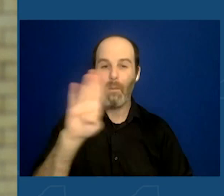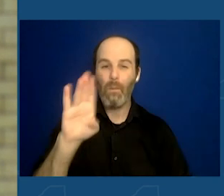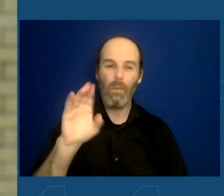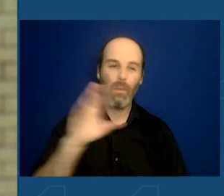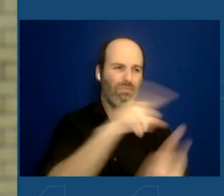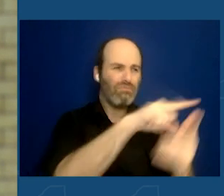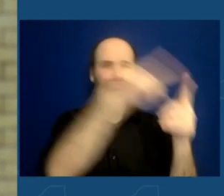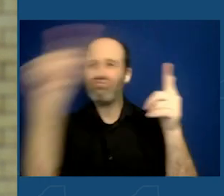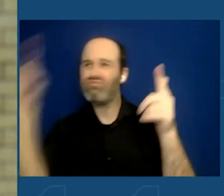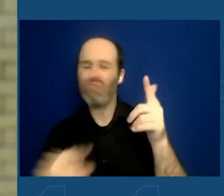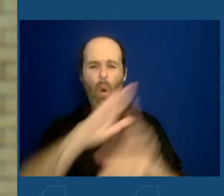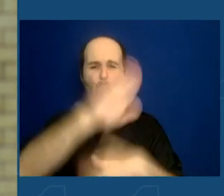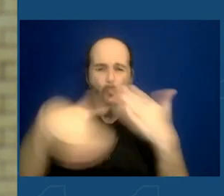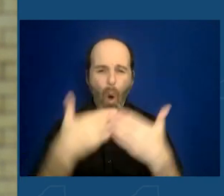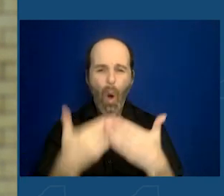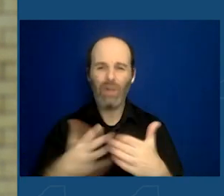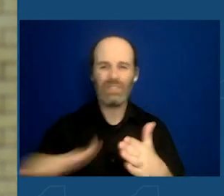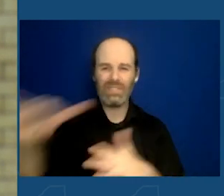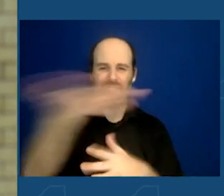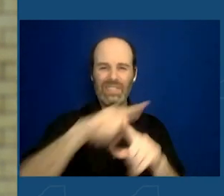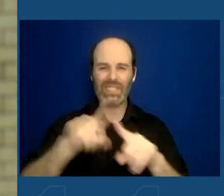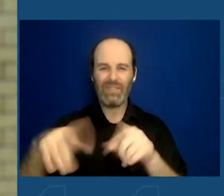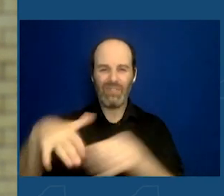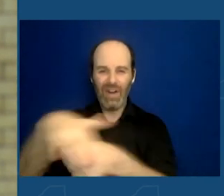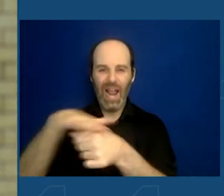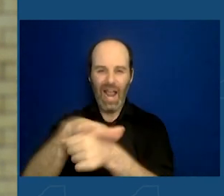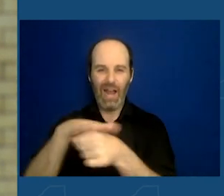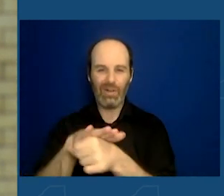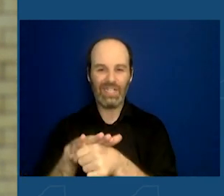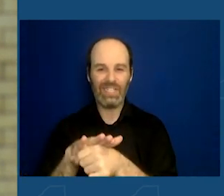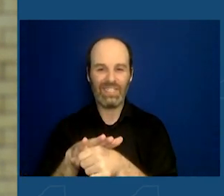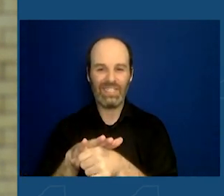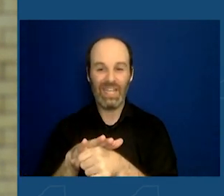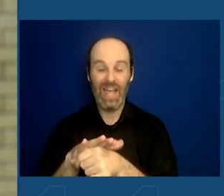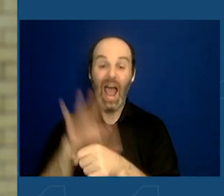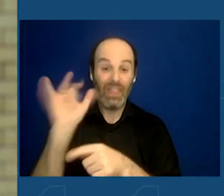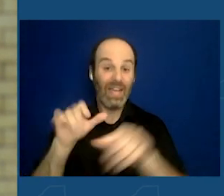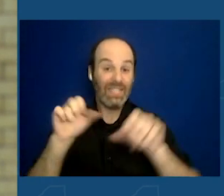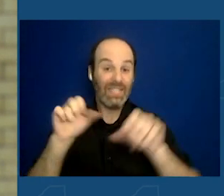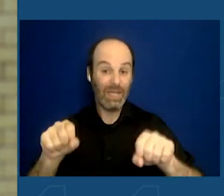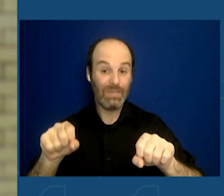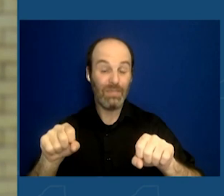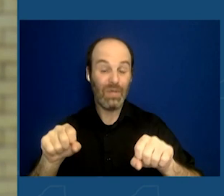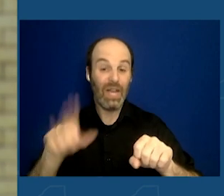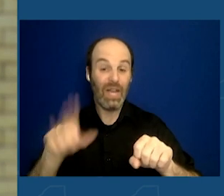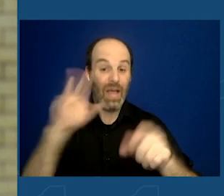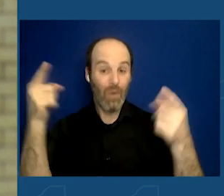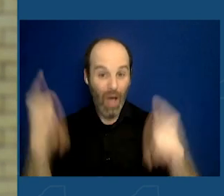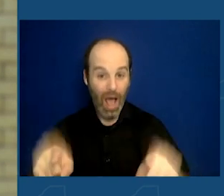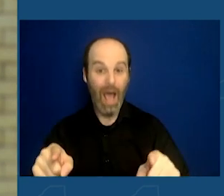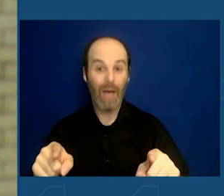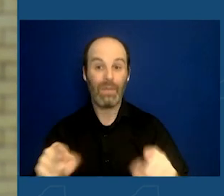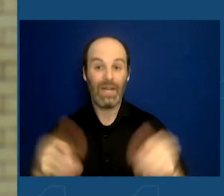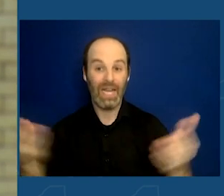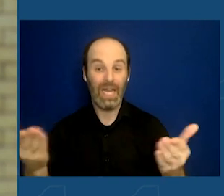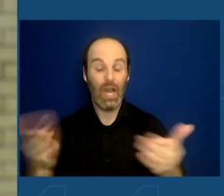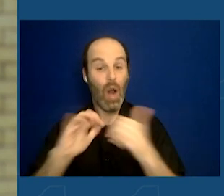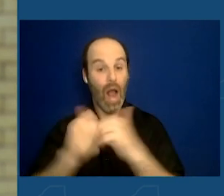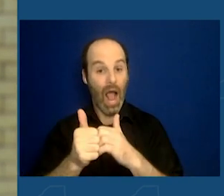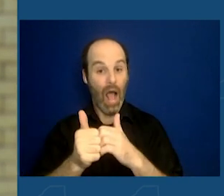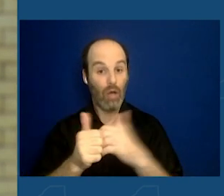Buffalo. And this is the possibility that lies right before us. But how are we going to get started? Well, first of all, it's one step at a time,